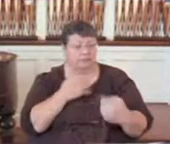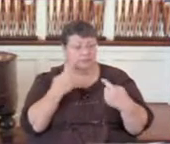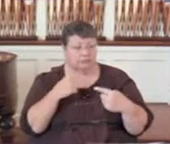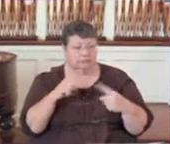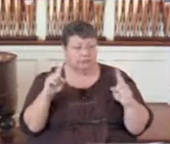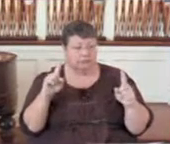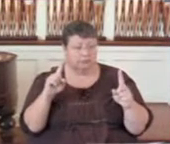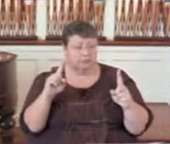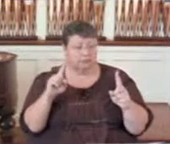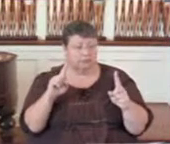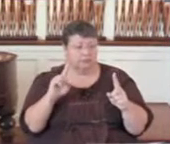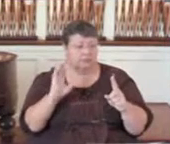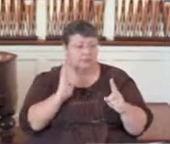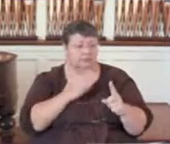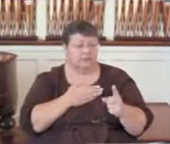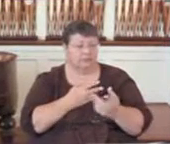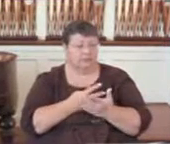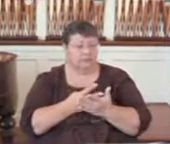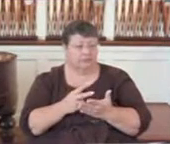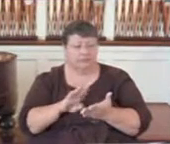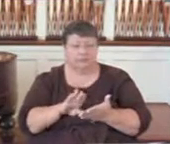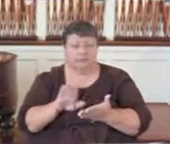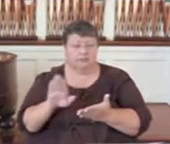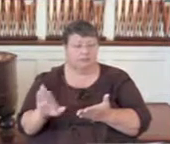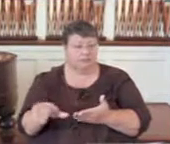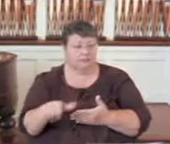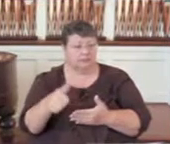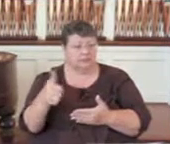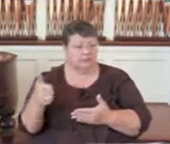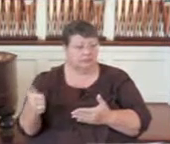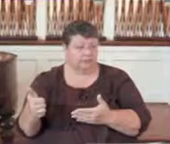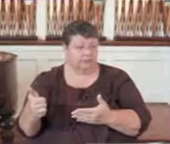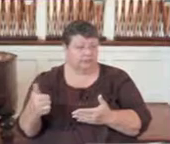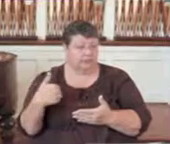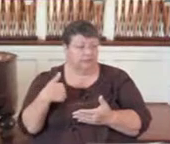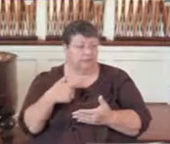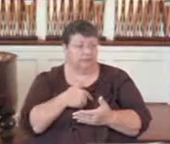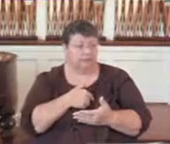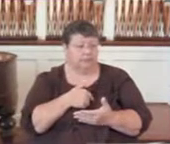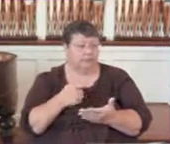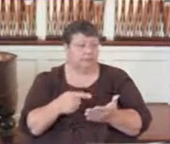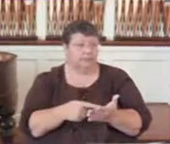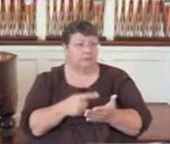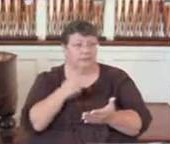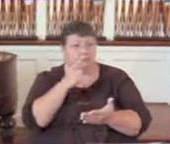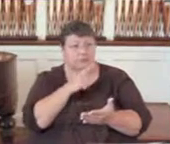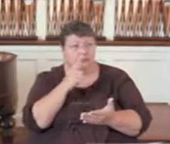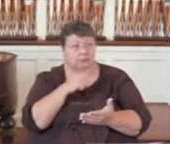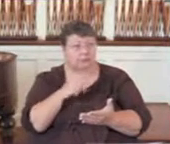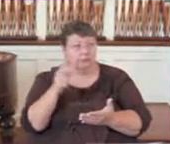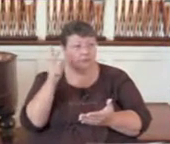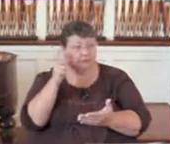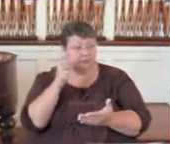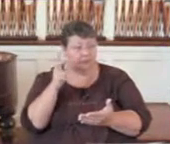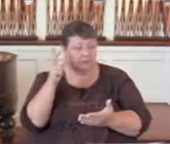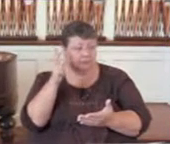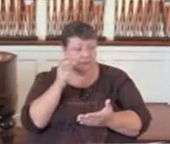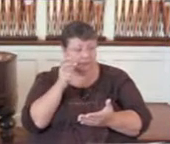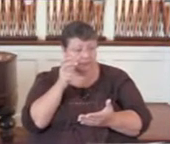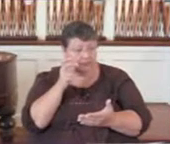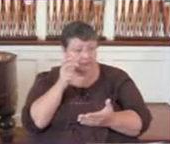our accomplishments and push our failures onto others. We sometimes pretend to